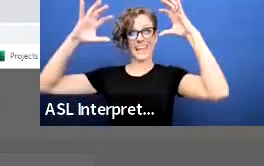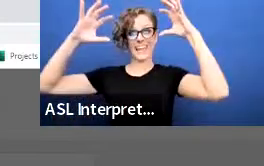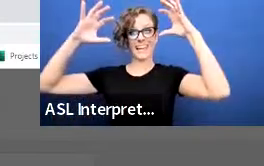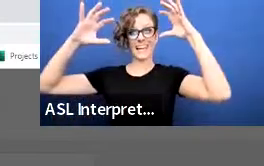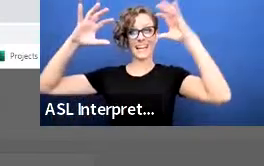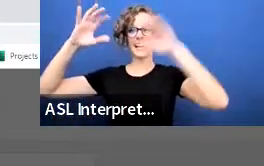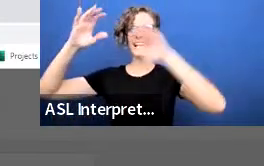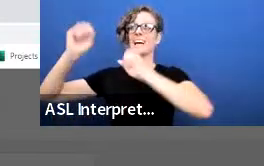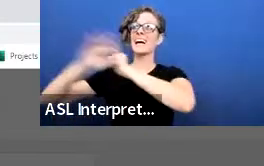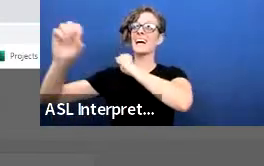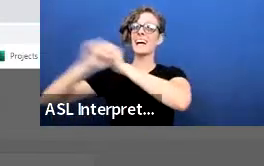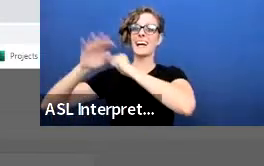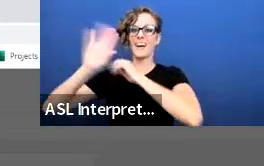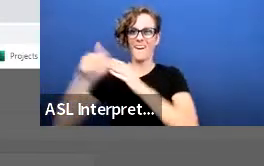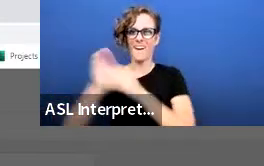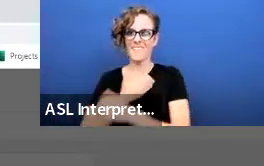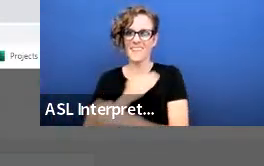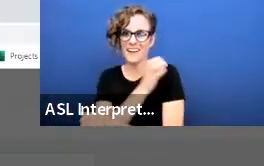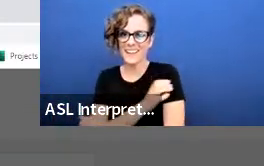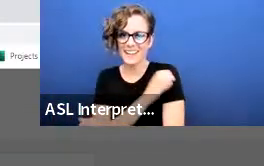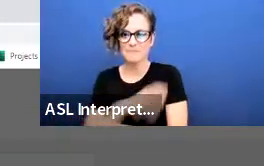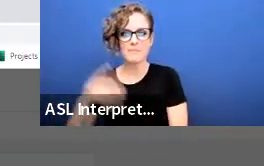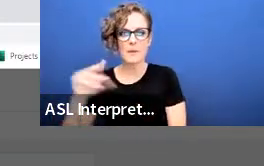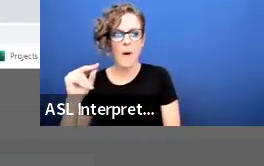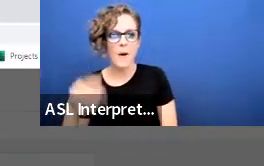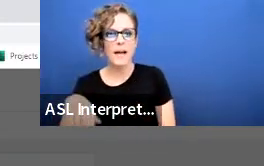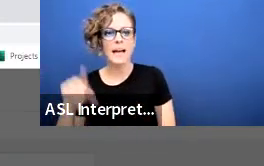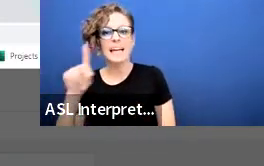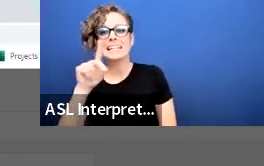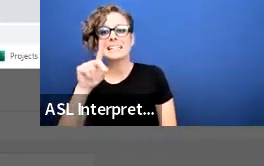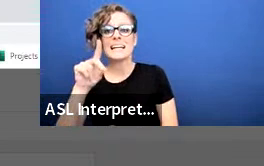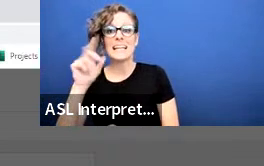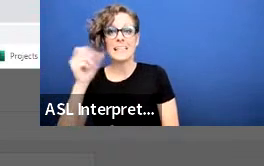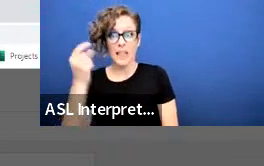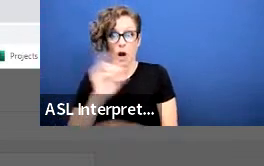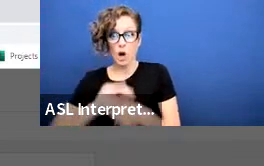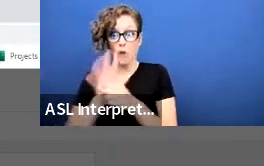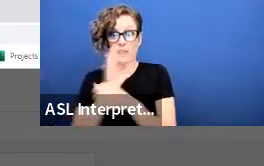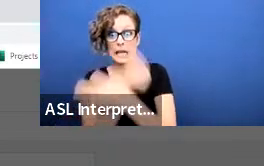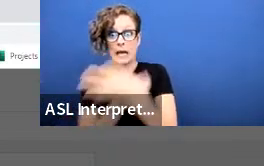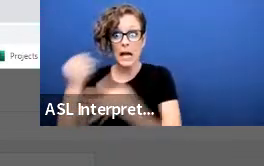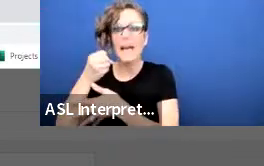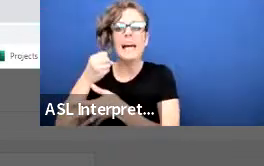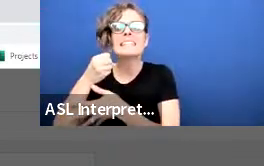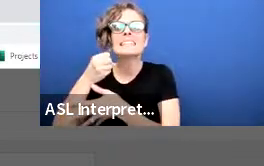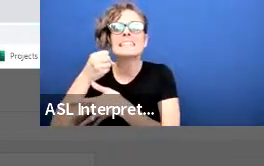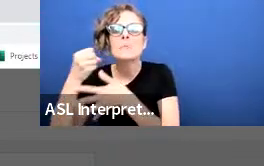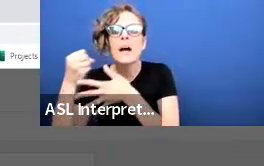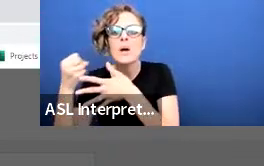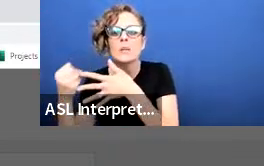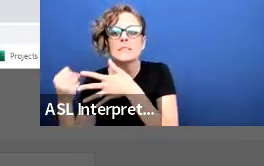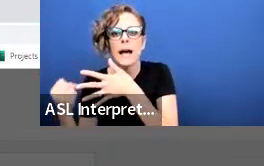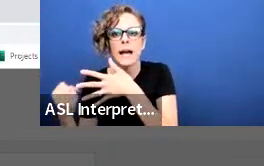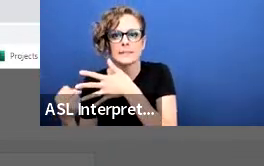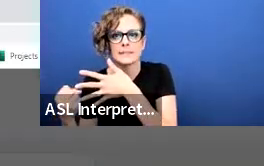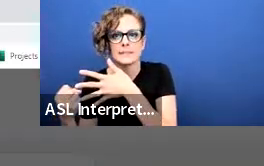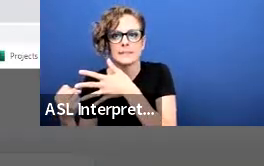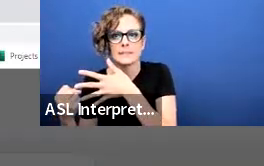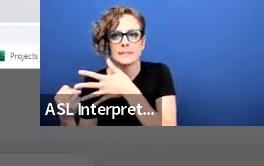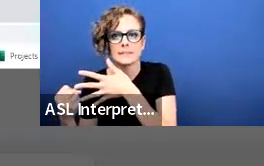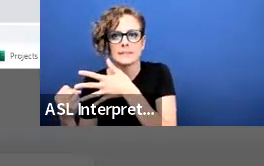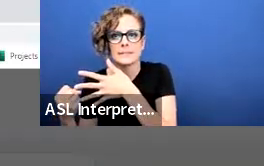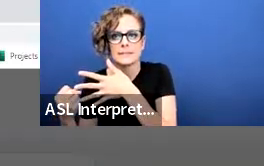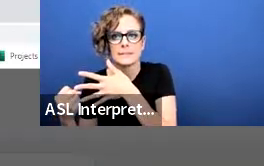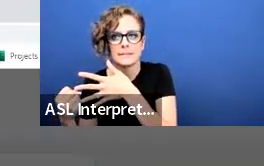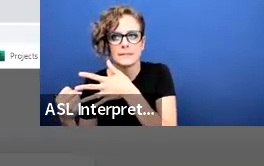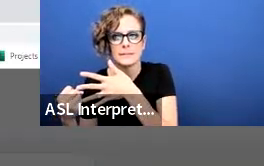Yeah, I was just writing deprioritize COVID. Yes. Like it's a side dish. I mean, we used to say this all the time. It's like, oh, it's